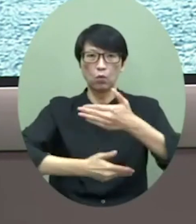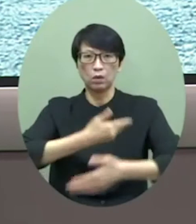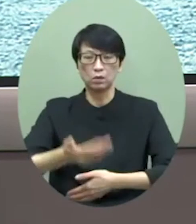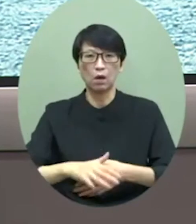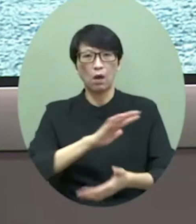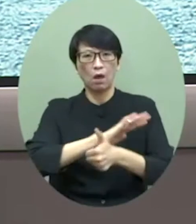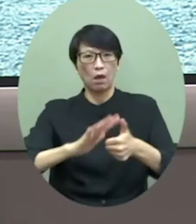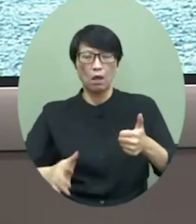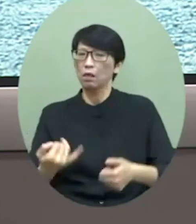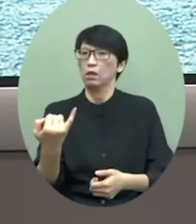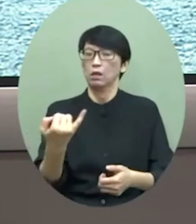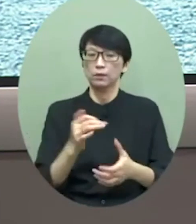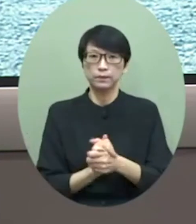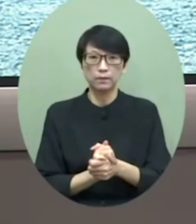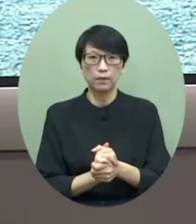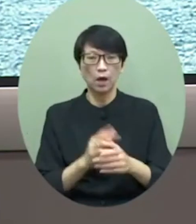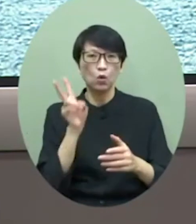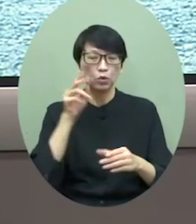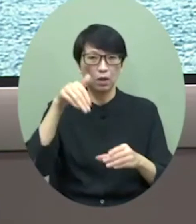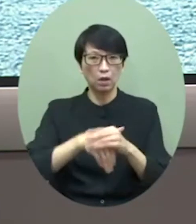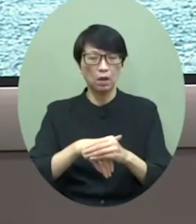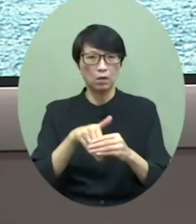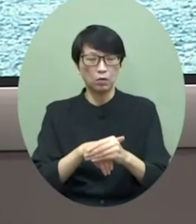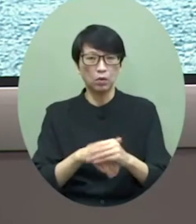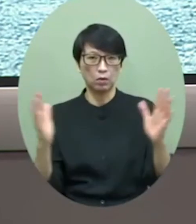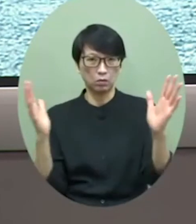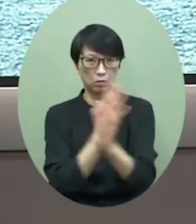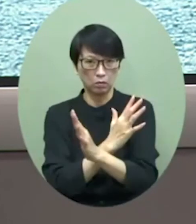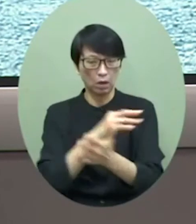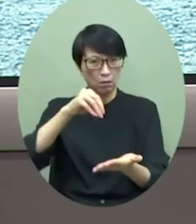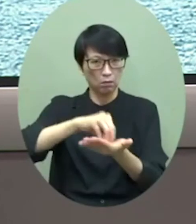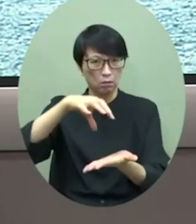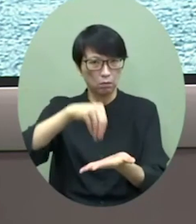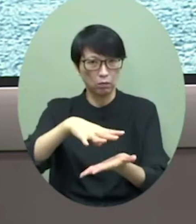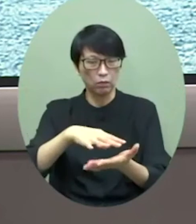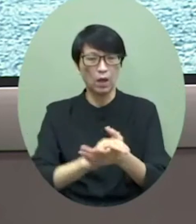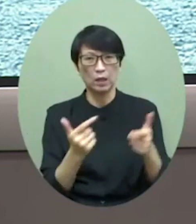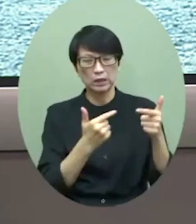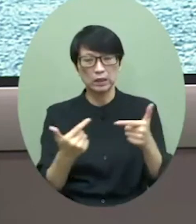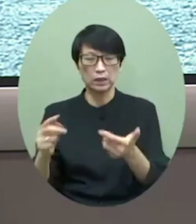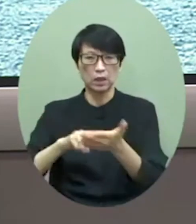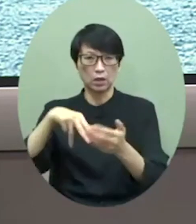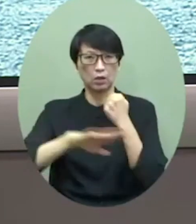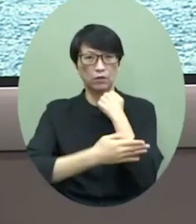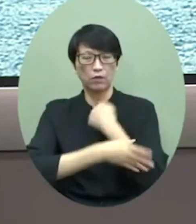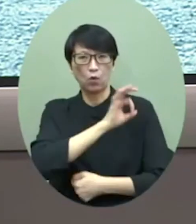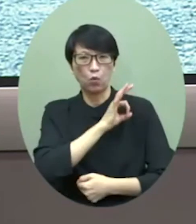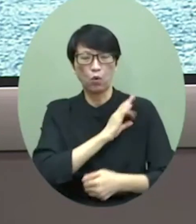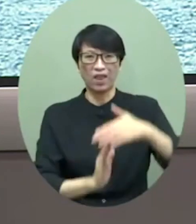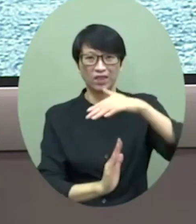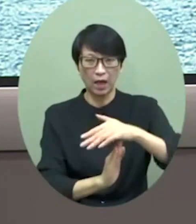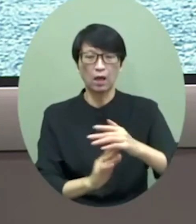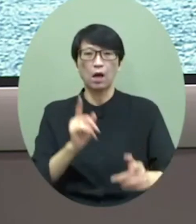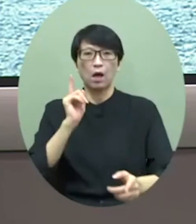all government-subvented organizations will be affected too. So if there are uncertainties in